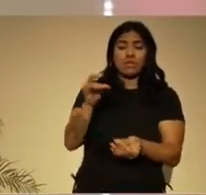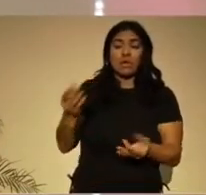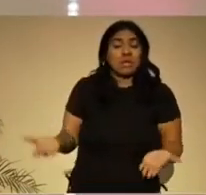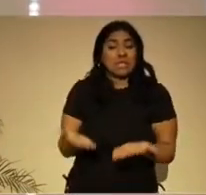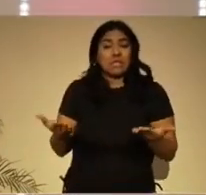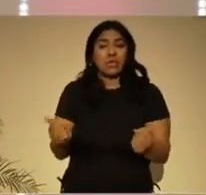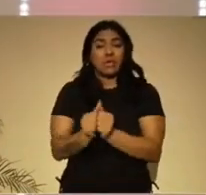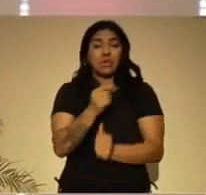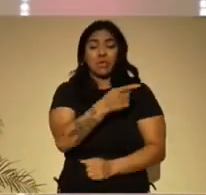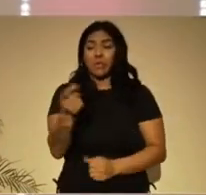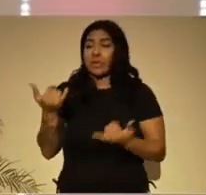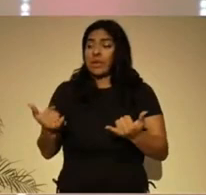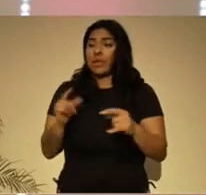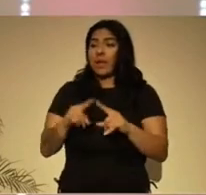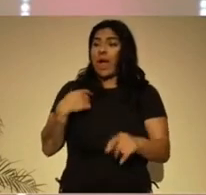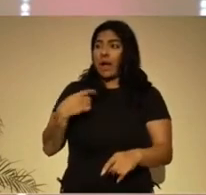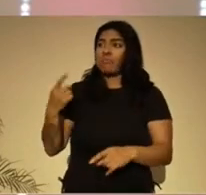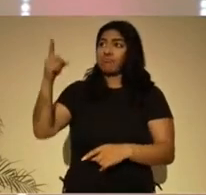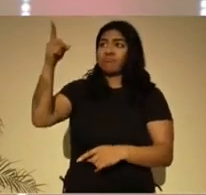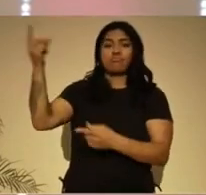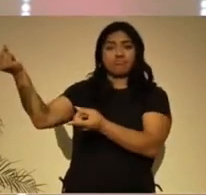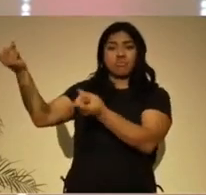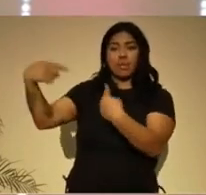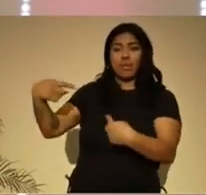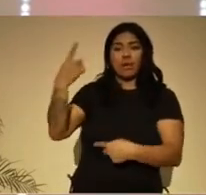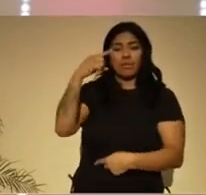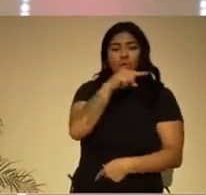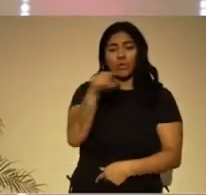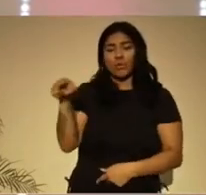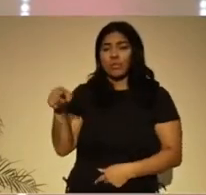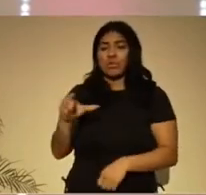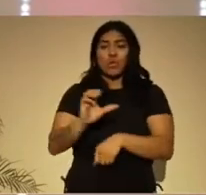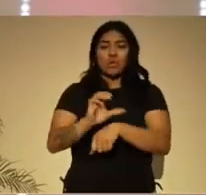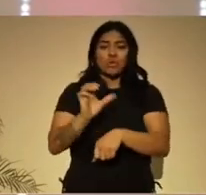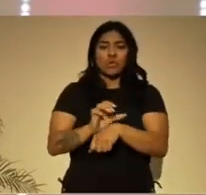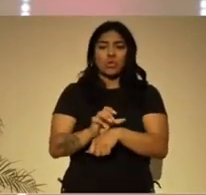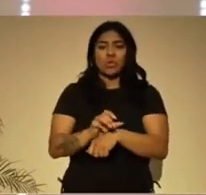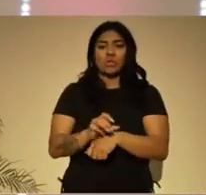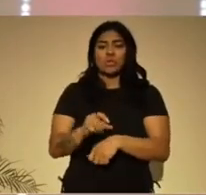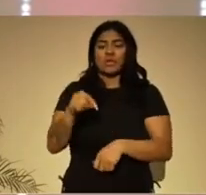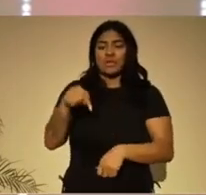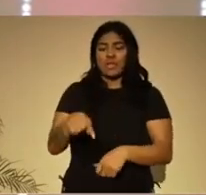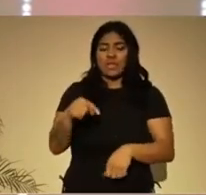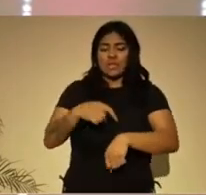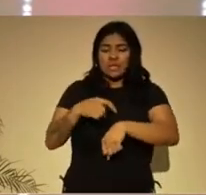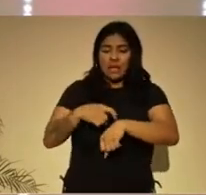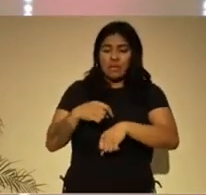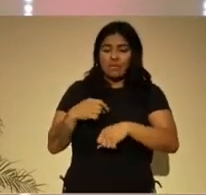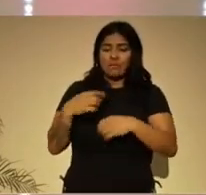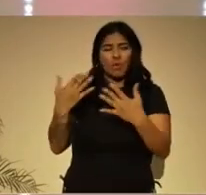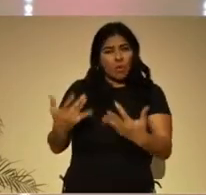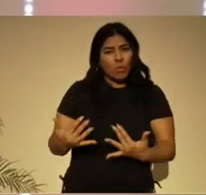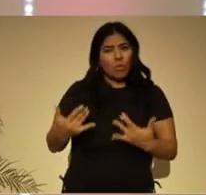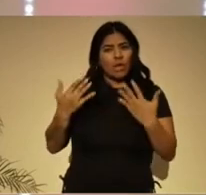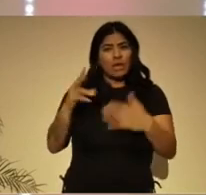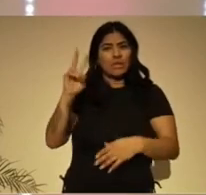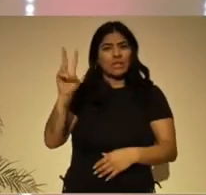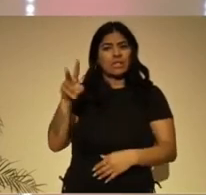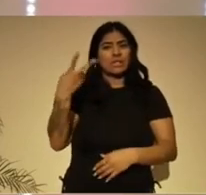now, but I'm coming back for you. And so, church, during this time of you waiting for the second coming of